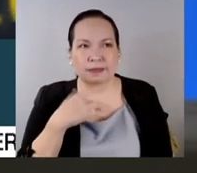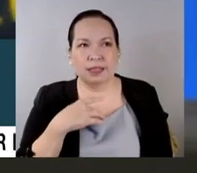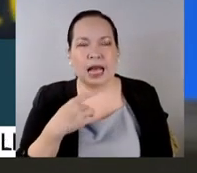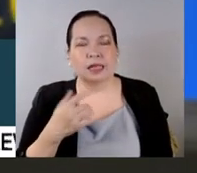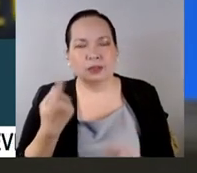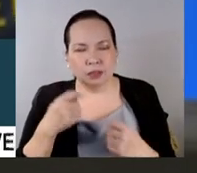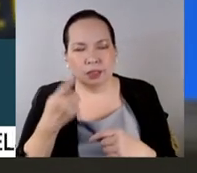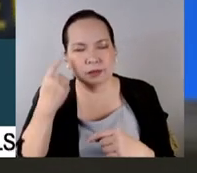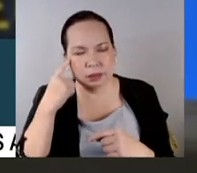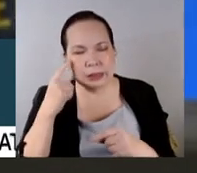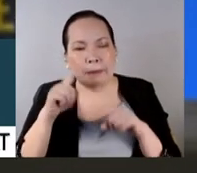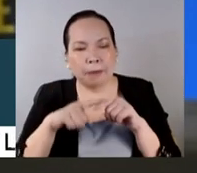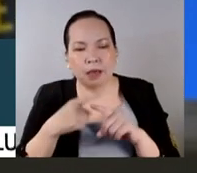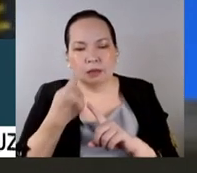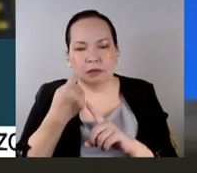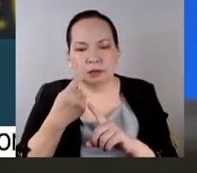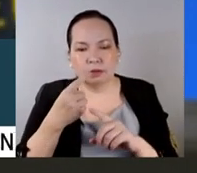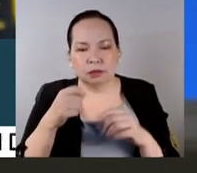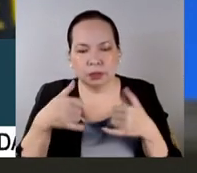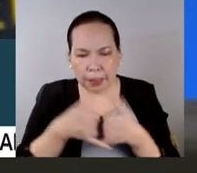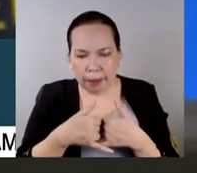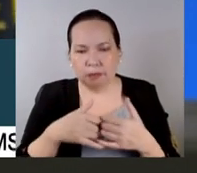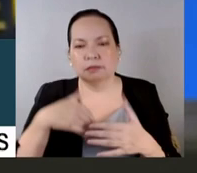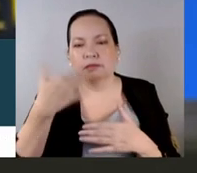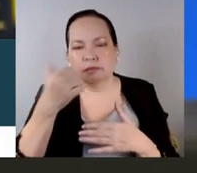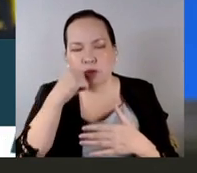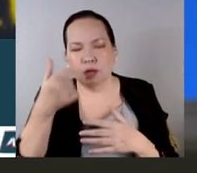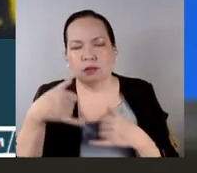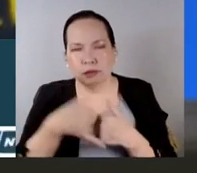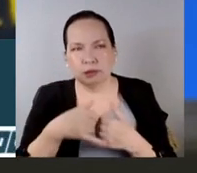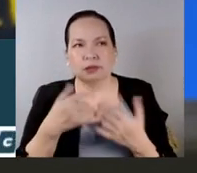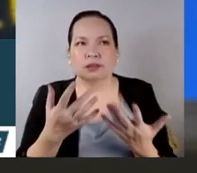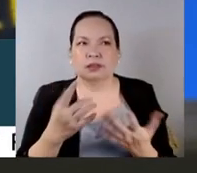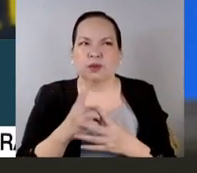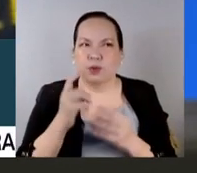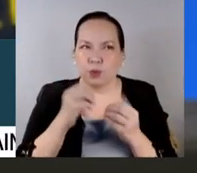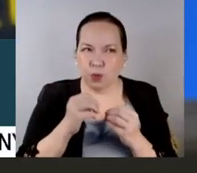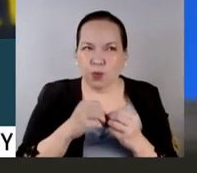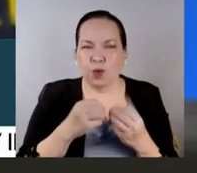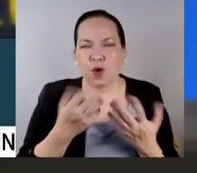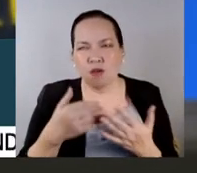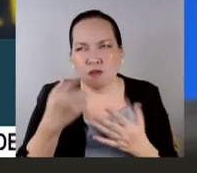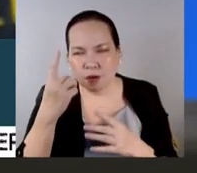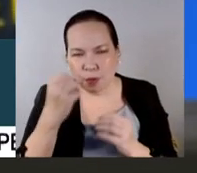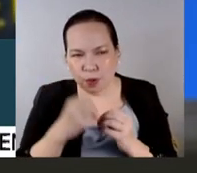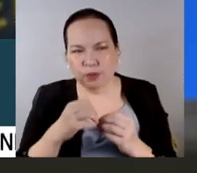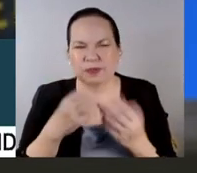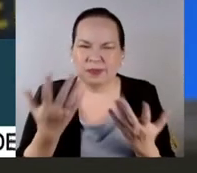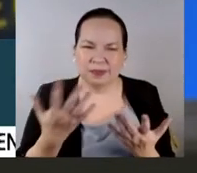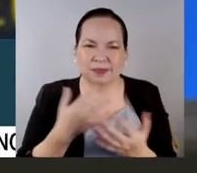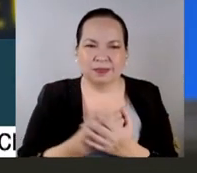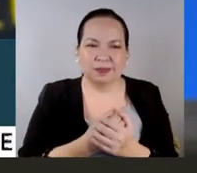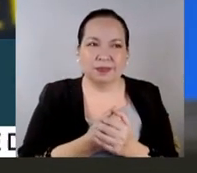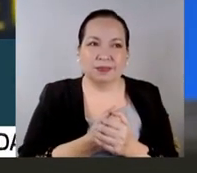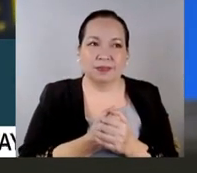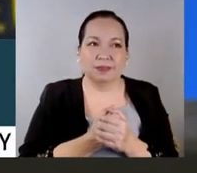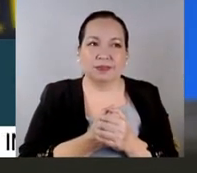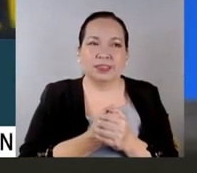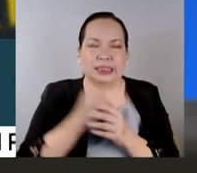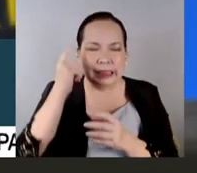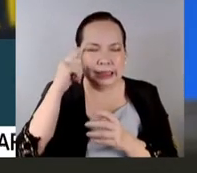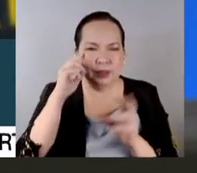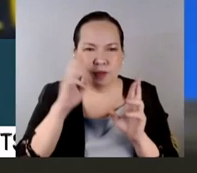mentality. So we're viewing it as we're down 3-1. We're not up 3-1 right now. We got to win tomorrow. Like, that's our mindset, and that's pretty much how